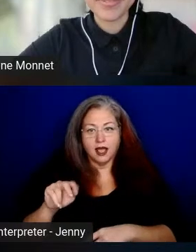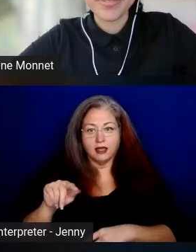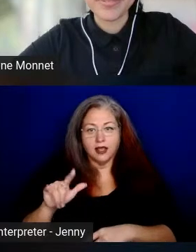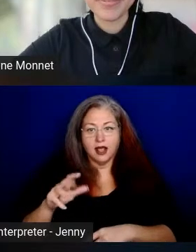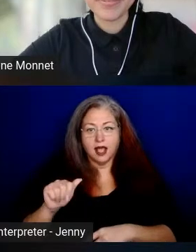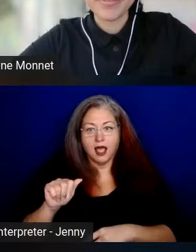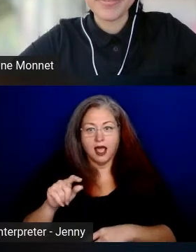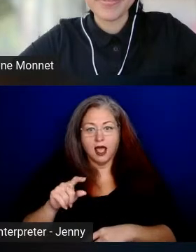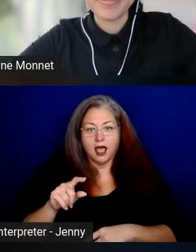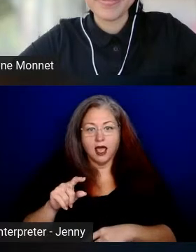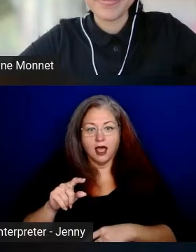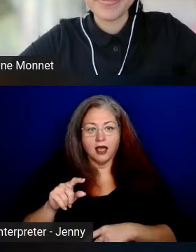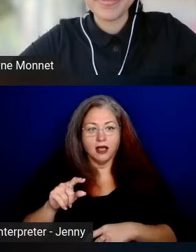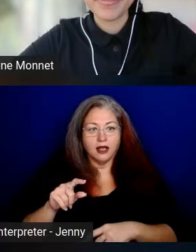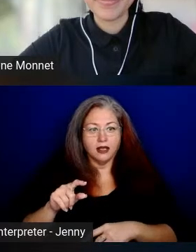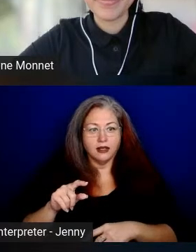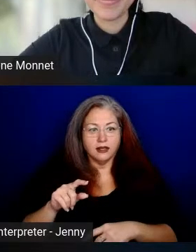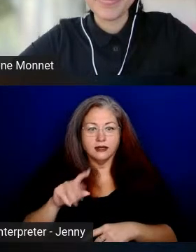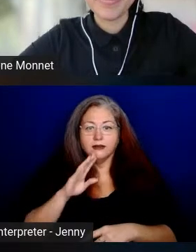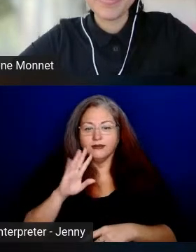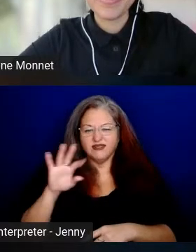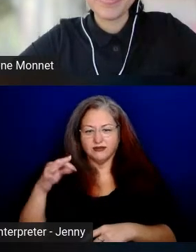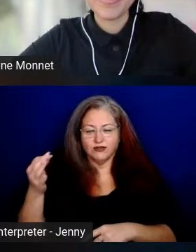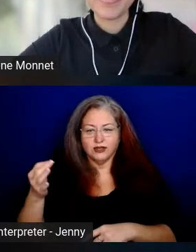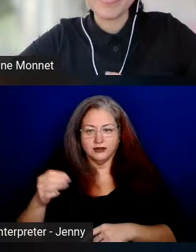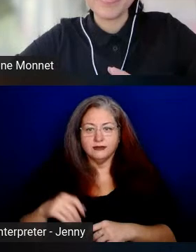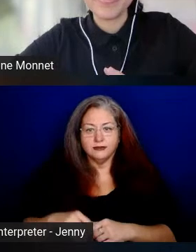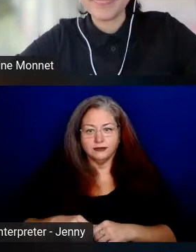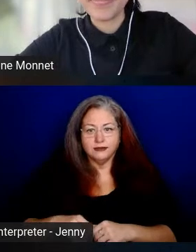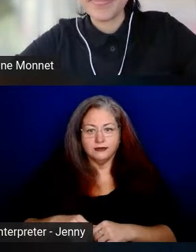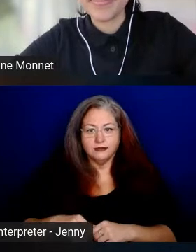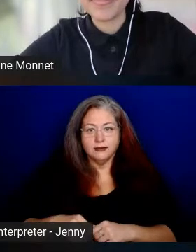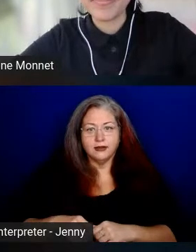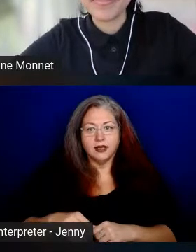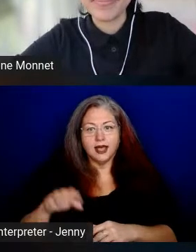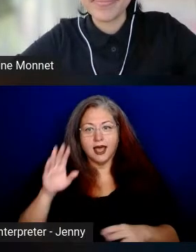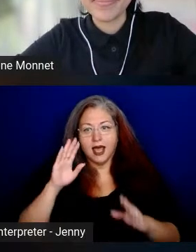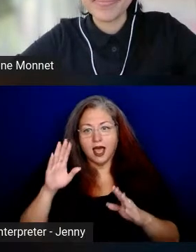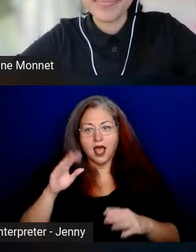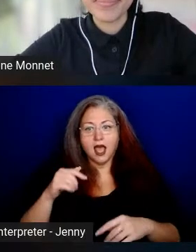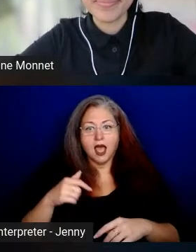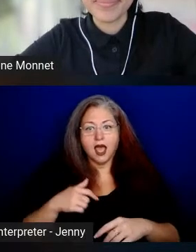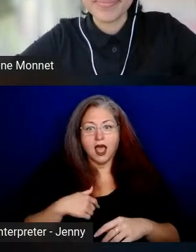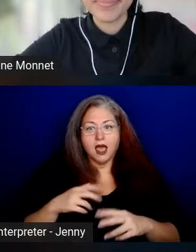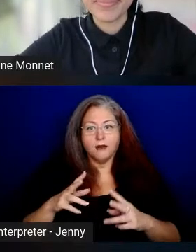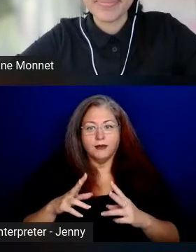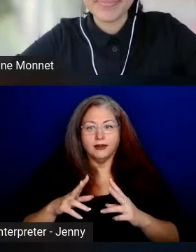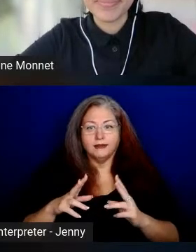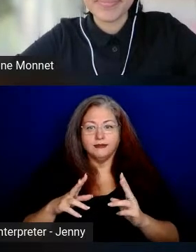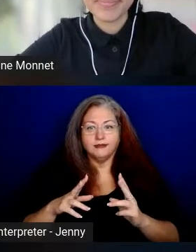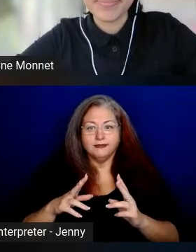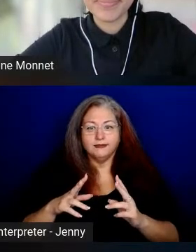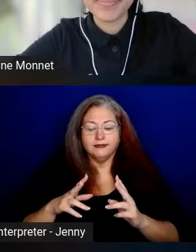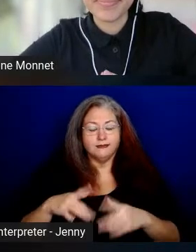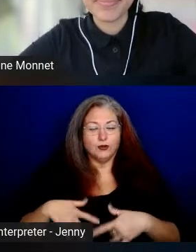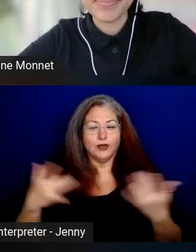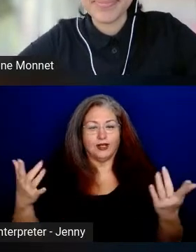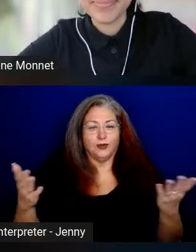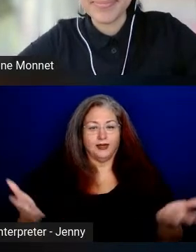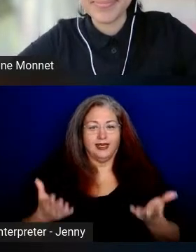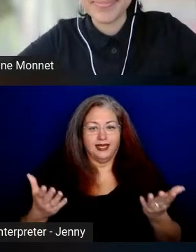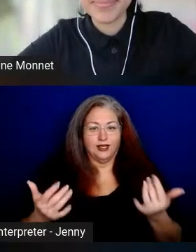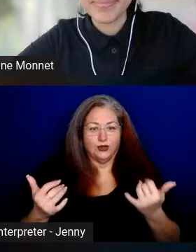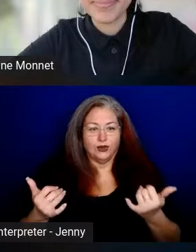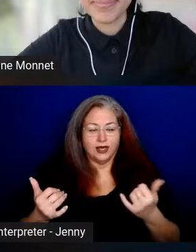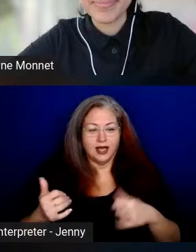Nigisnikas, Kamusko Pimushije Pineshish Nigisnikas. Hi, everyone. I'm very thrilled to be here today.